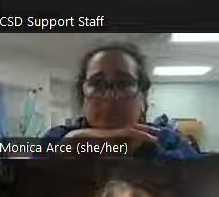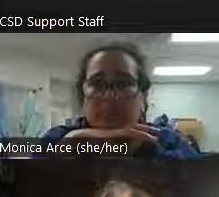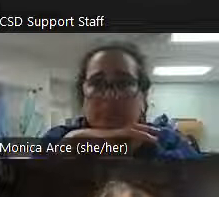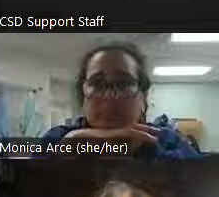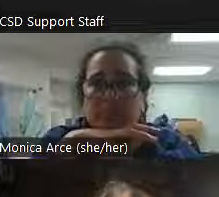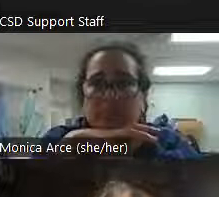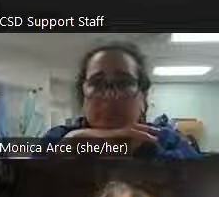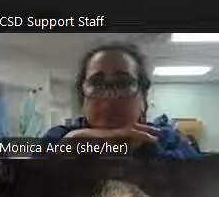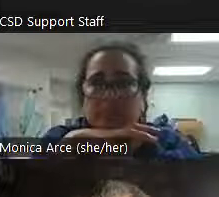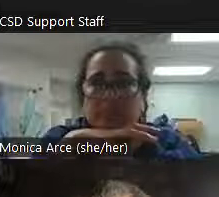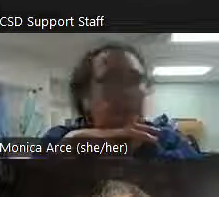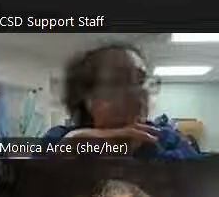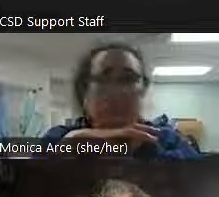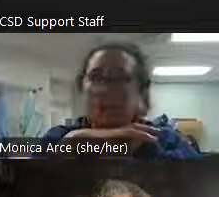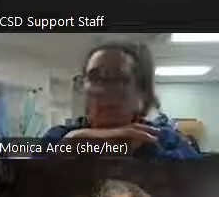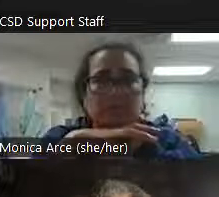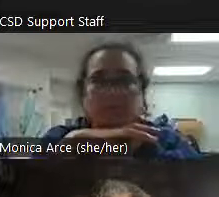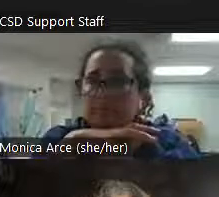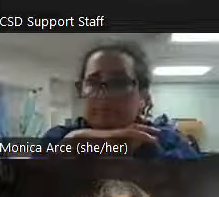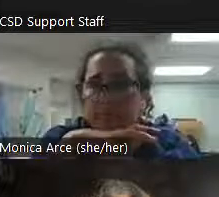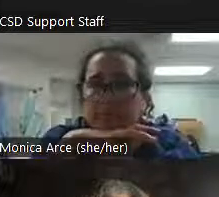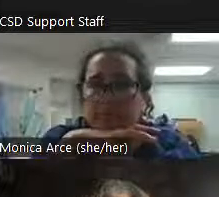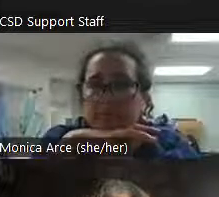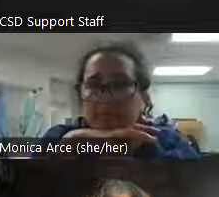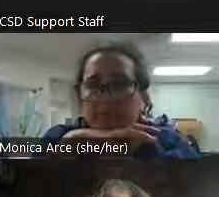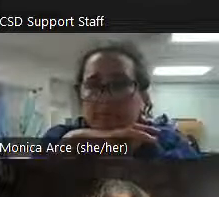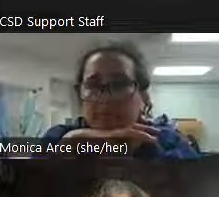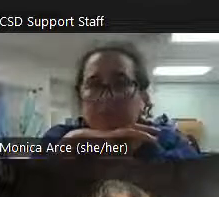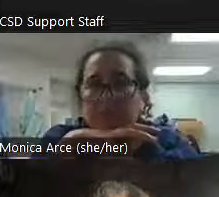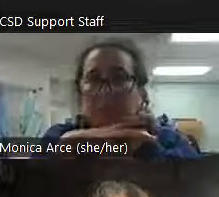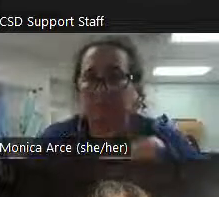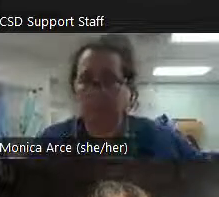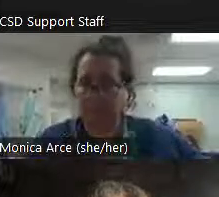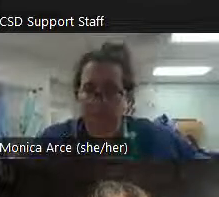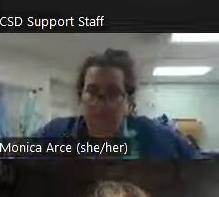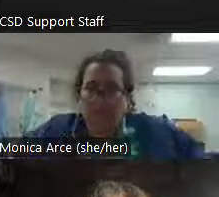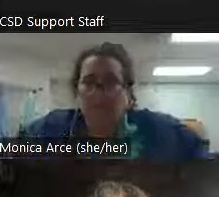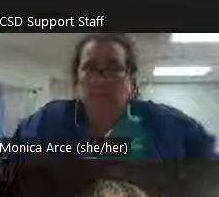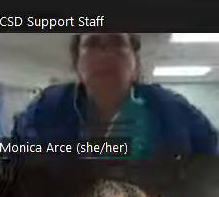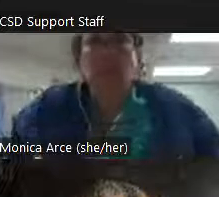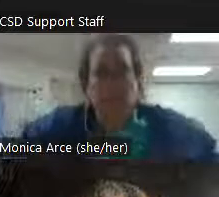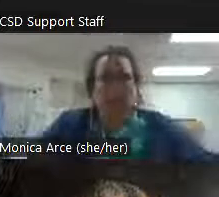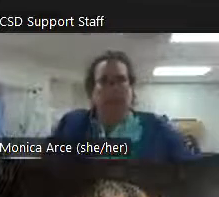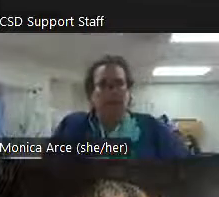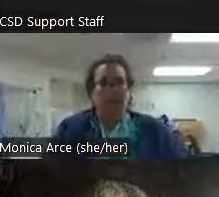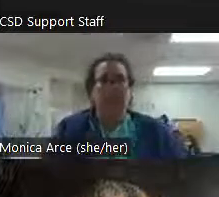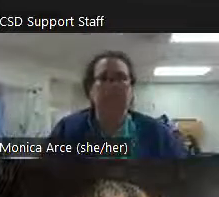Is there any opposition to that proposal that Co-Chair Faith just made?